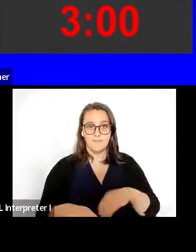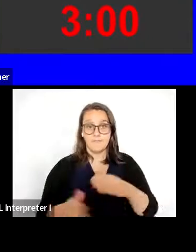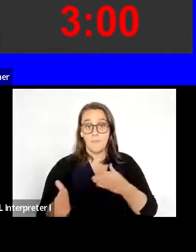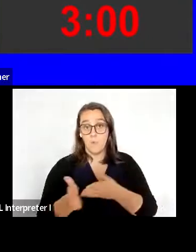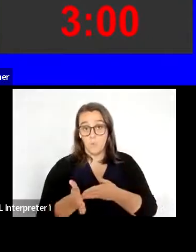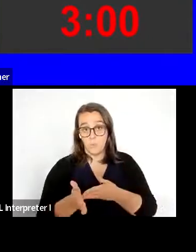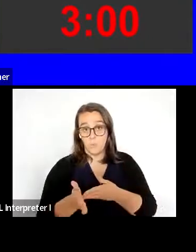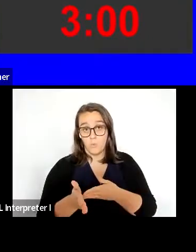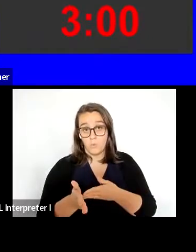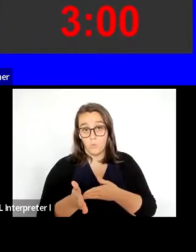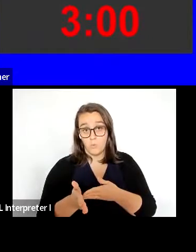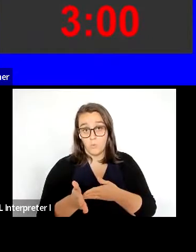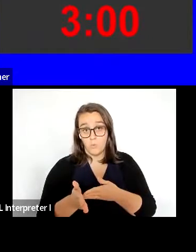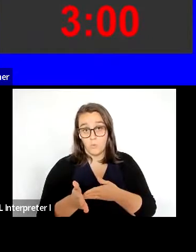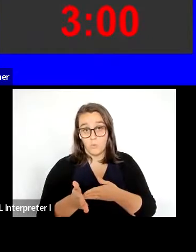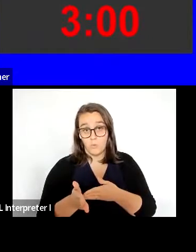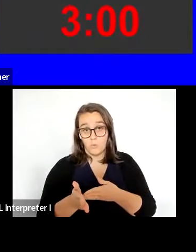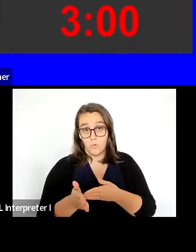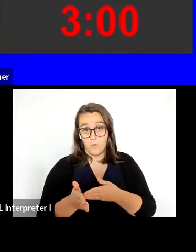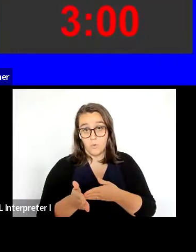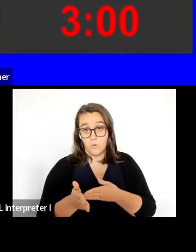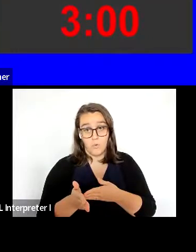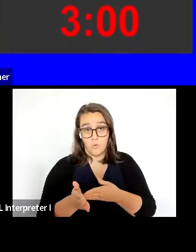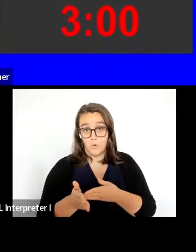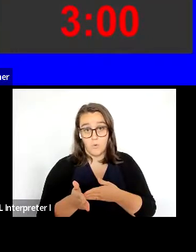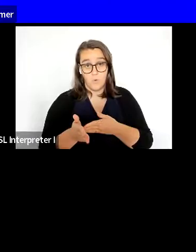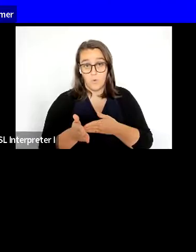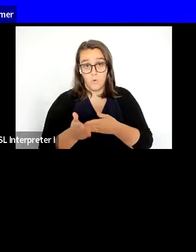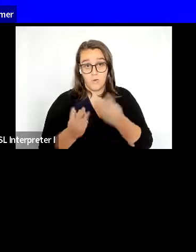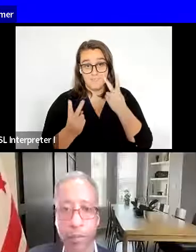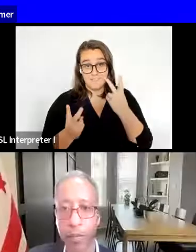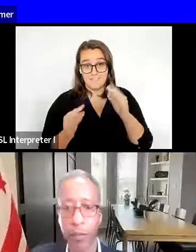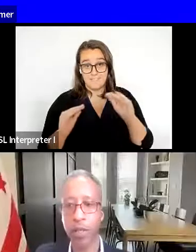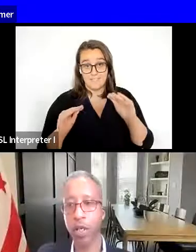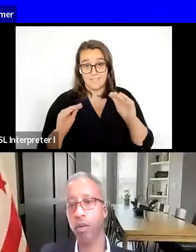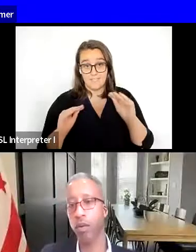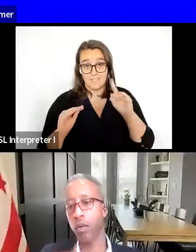Opposed? I don't see or hear any no votes.